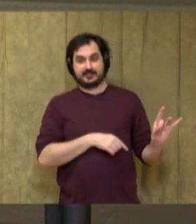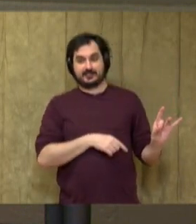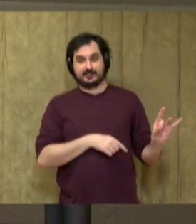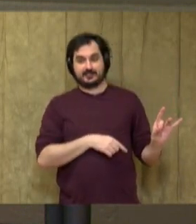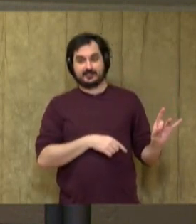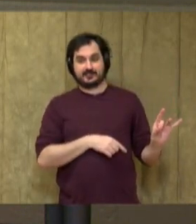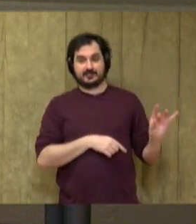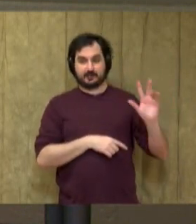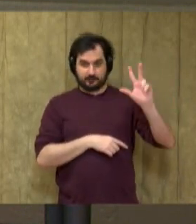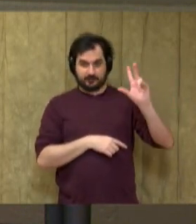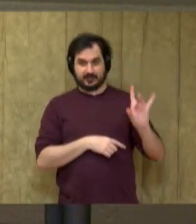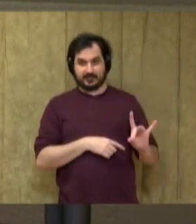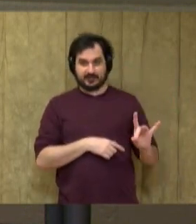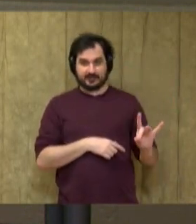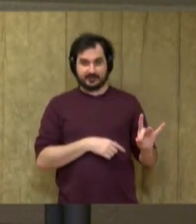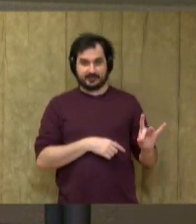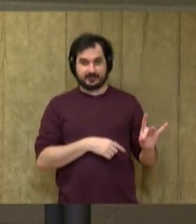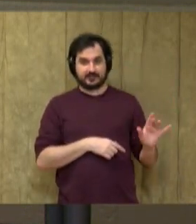This is 3/8.